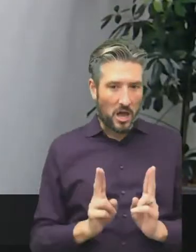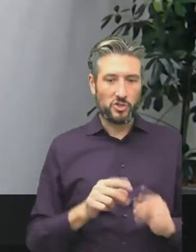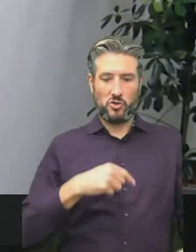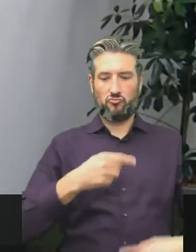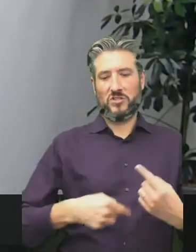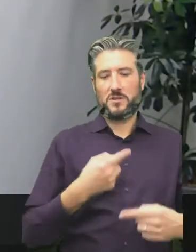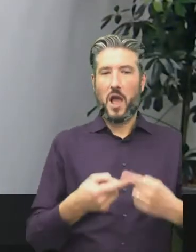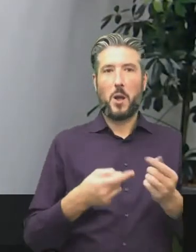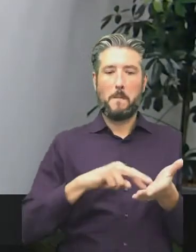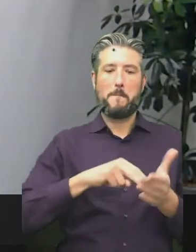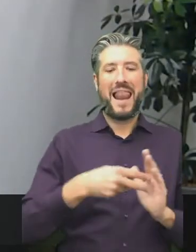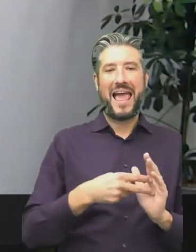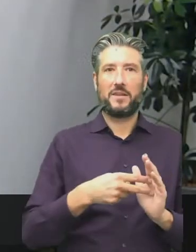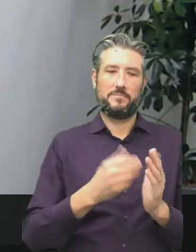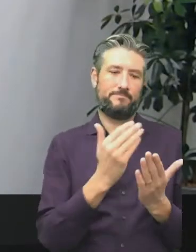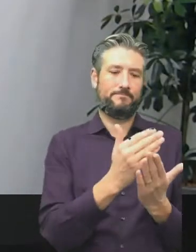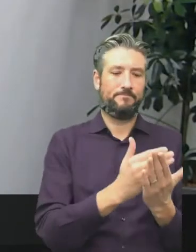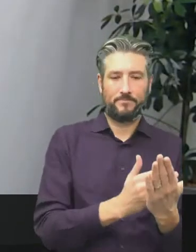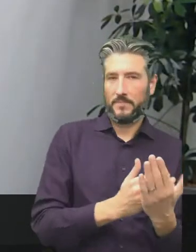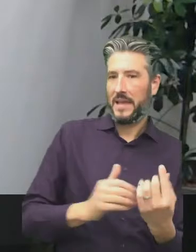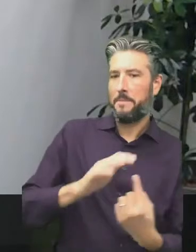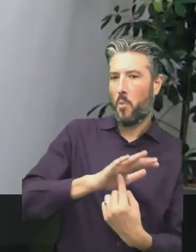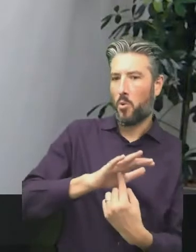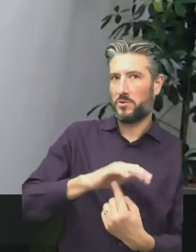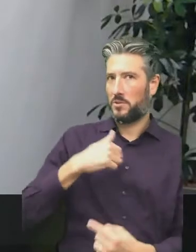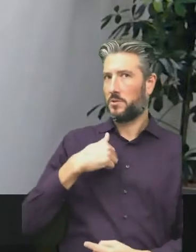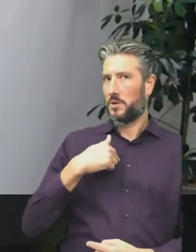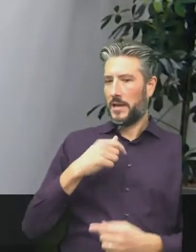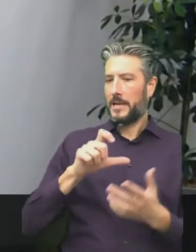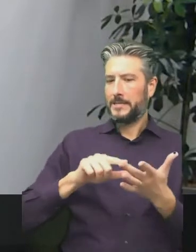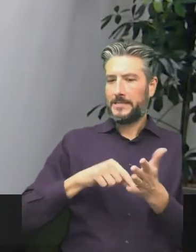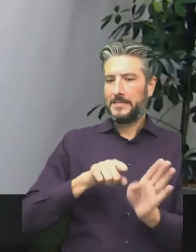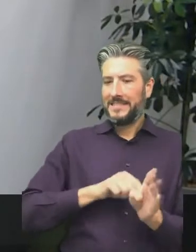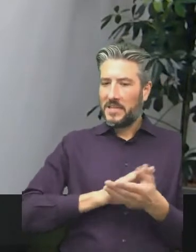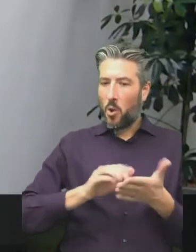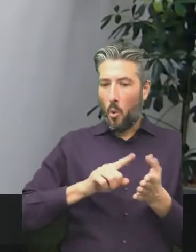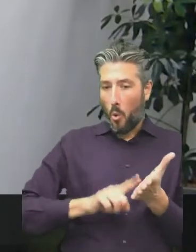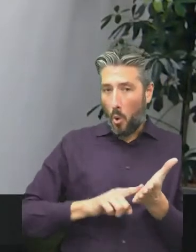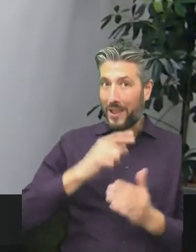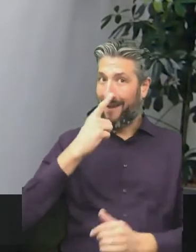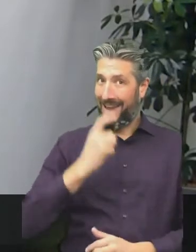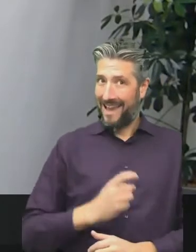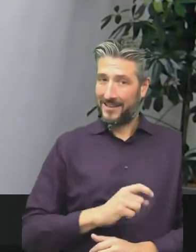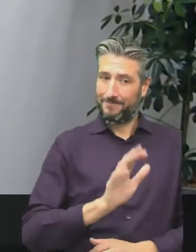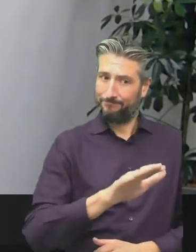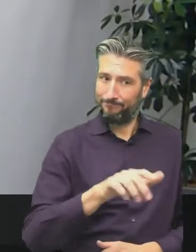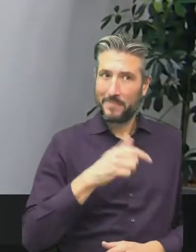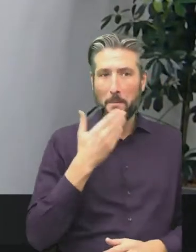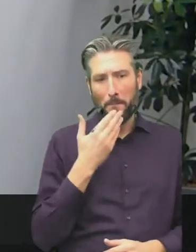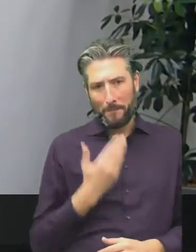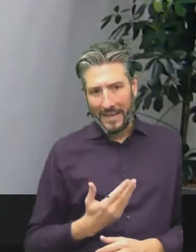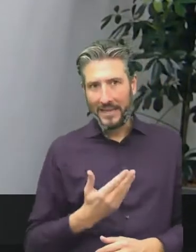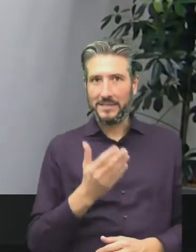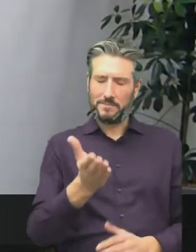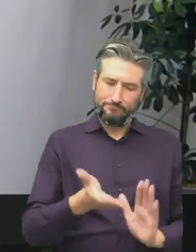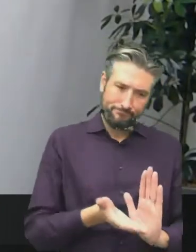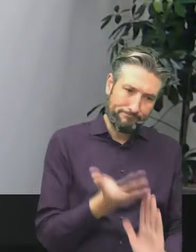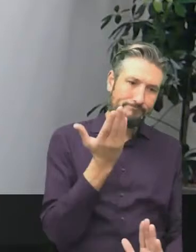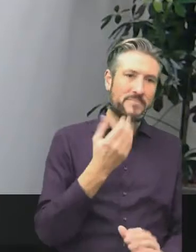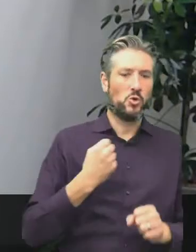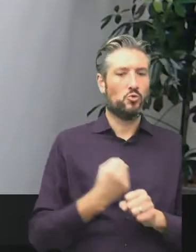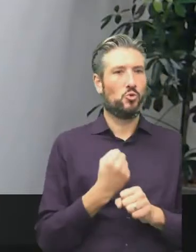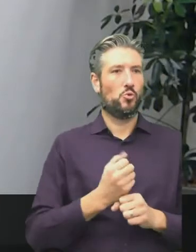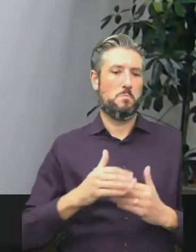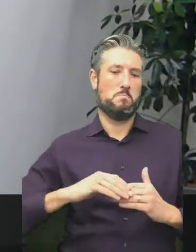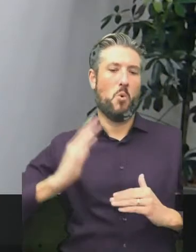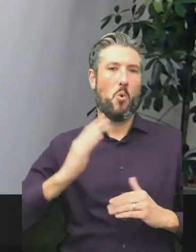use the bully pit of City Hall to persuade councils to do far, far more. And we've also made sure, working with the London